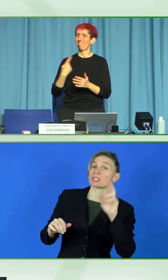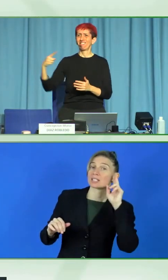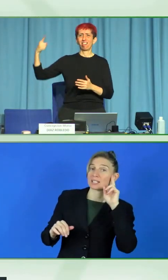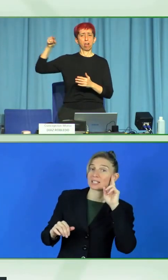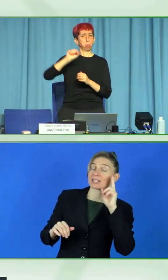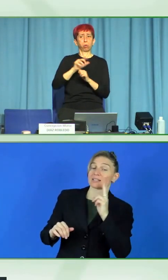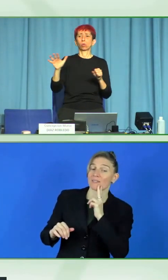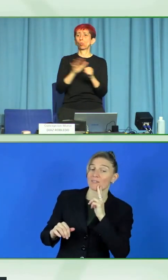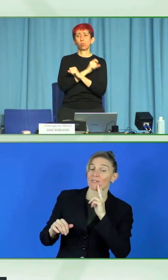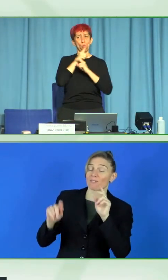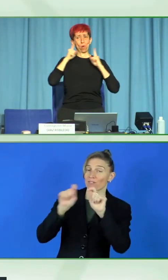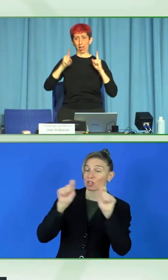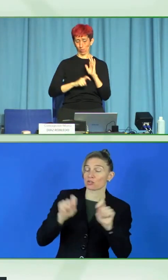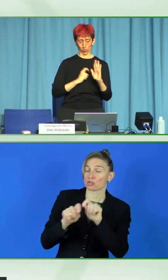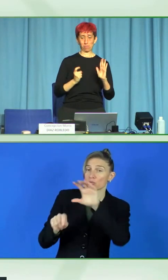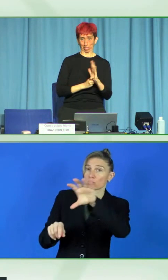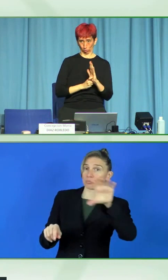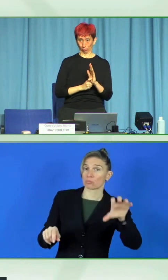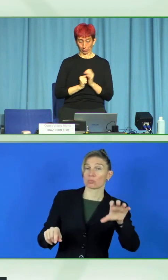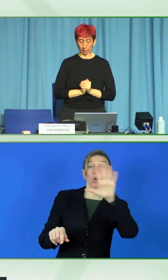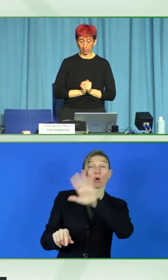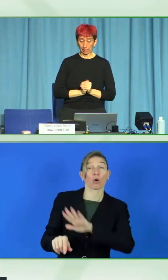country, who have been